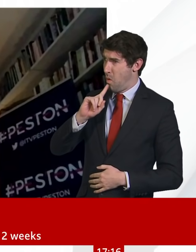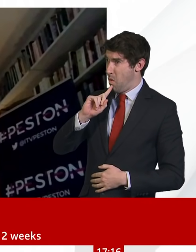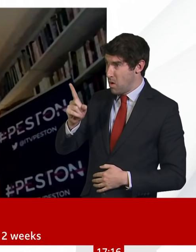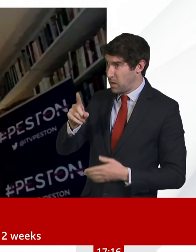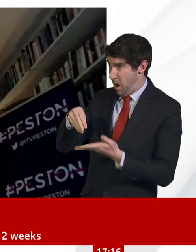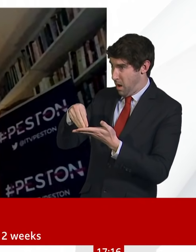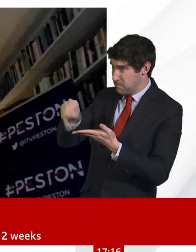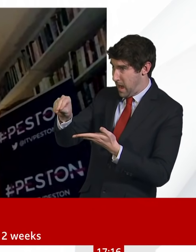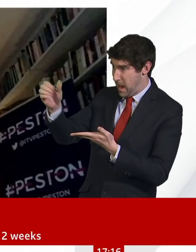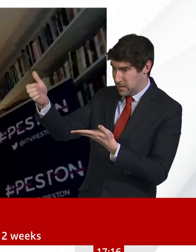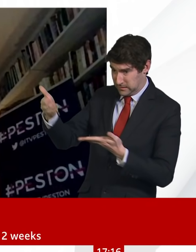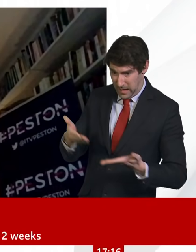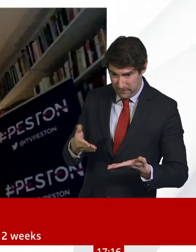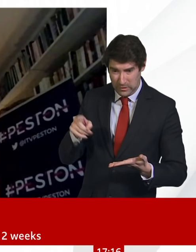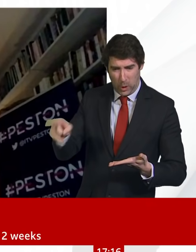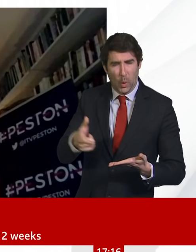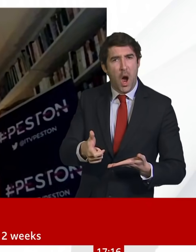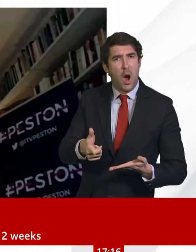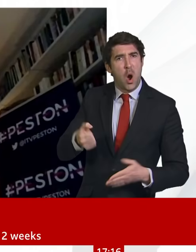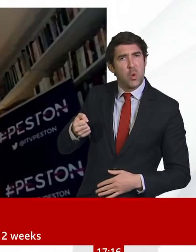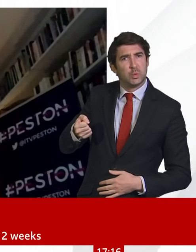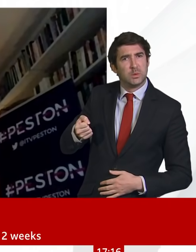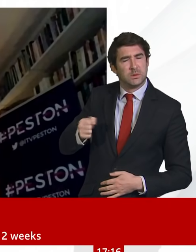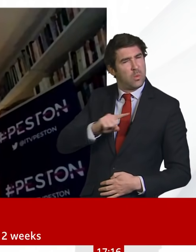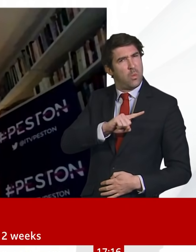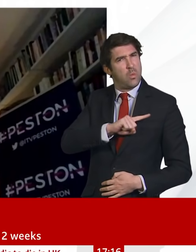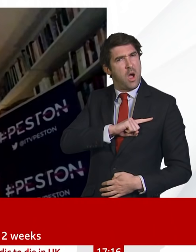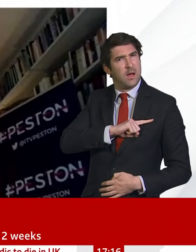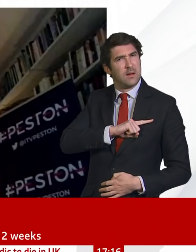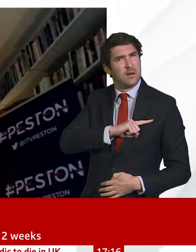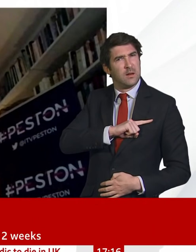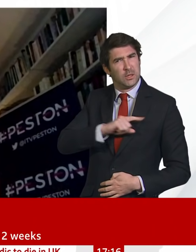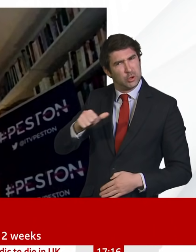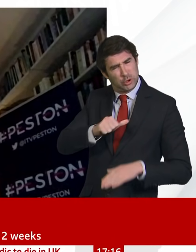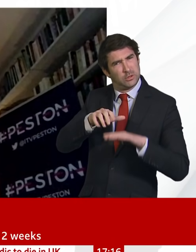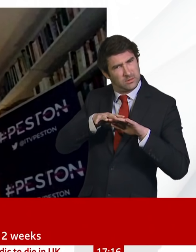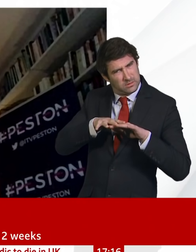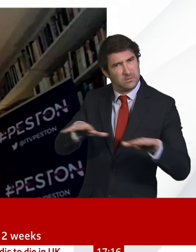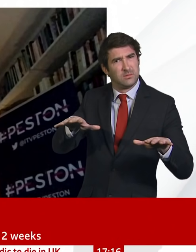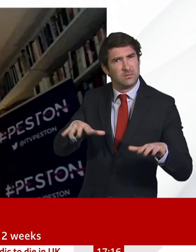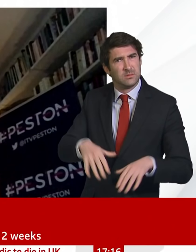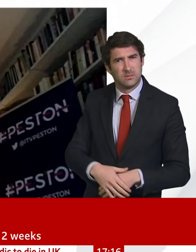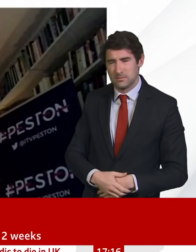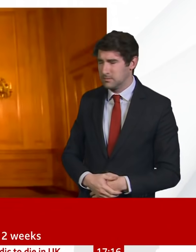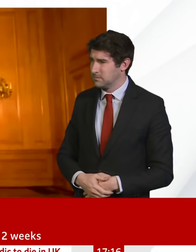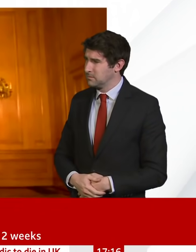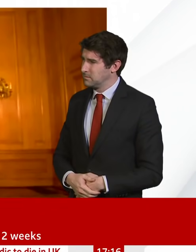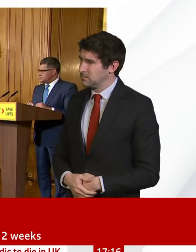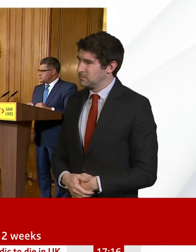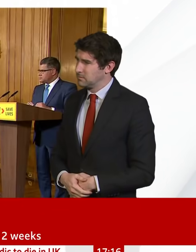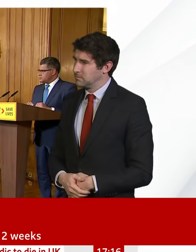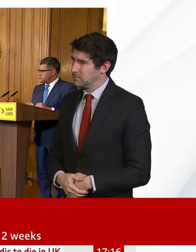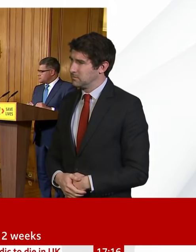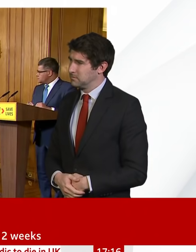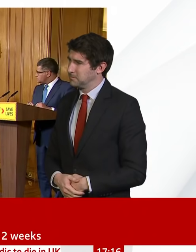would actually detect active virus, for example, in frontline staff. When will they be in hospitals for use? Thank you, Robert.